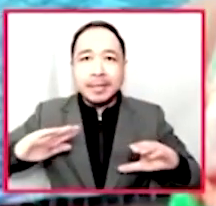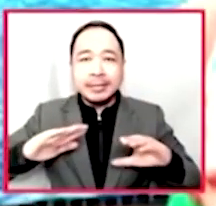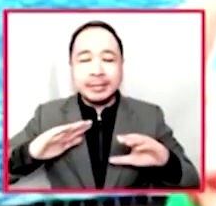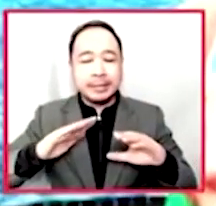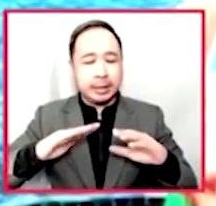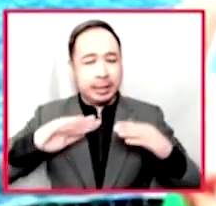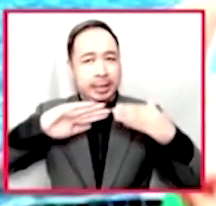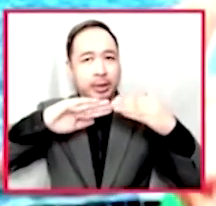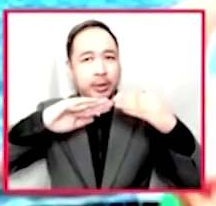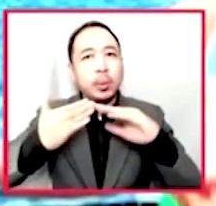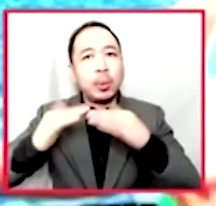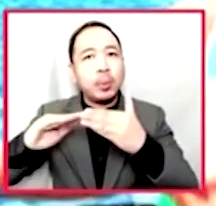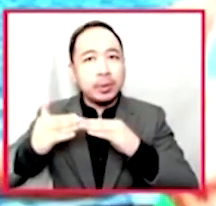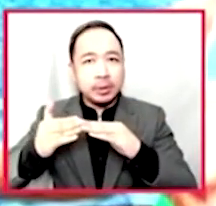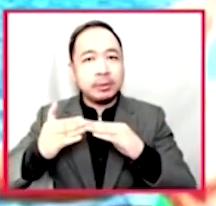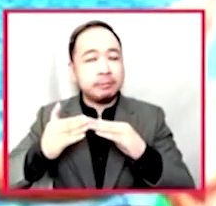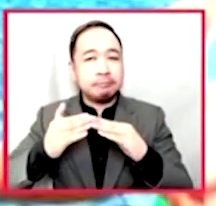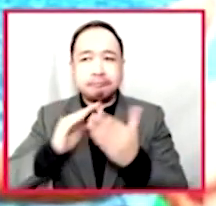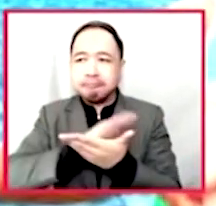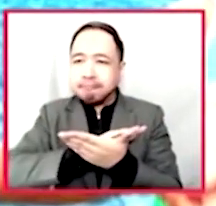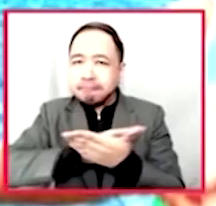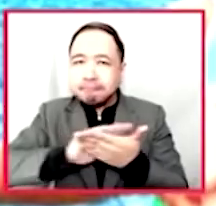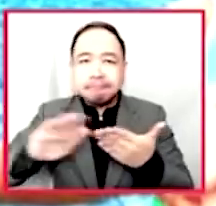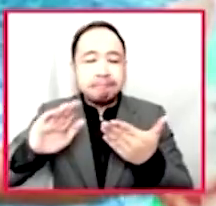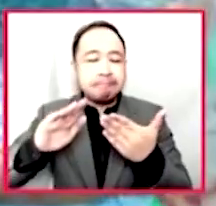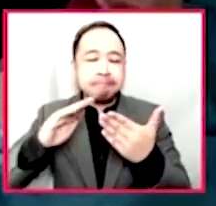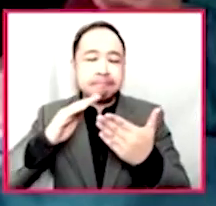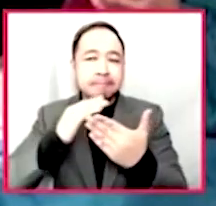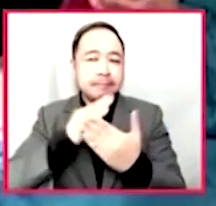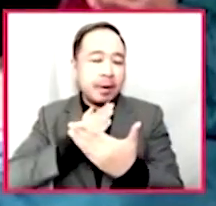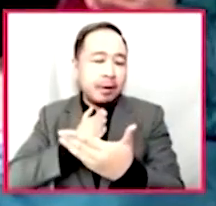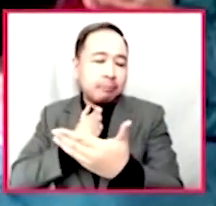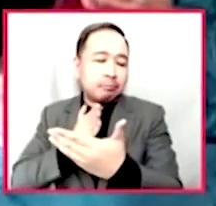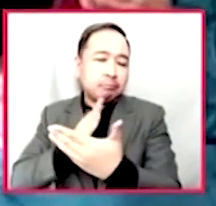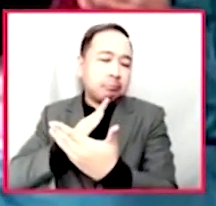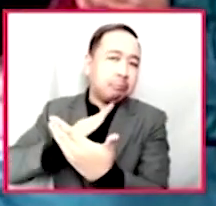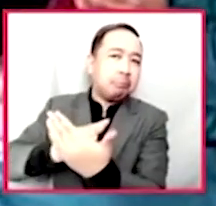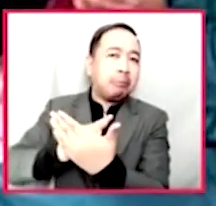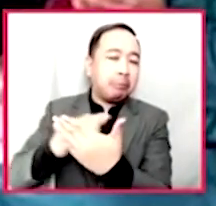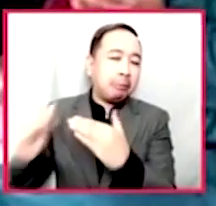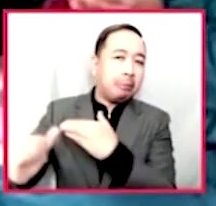communities, free from harm and danger from the lawless.